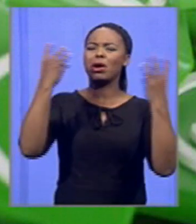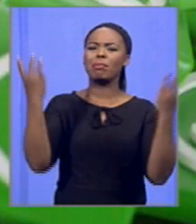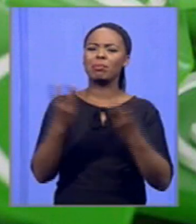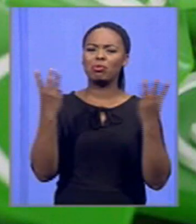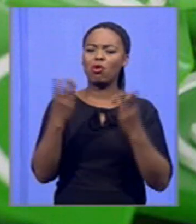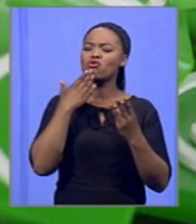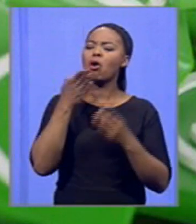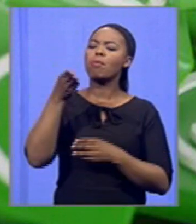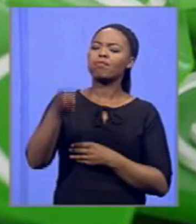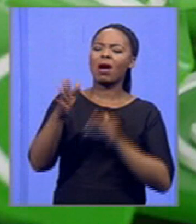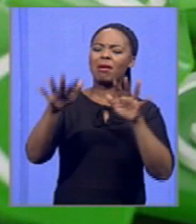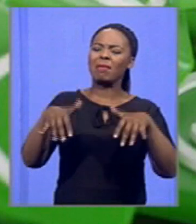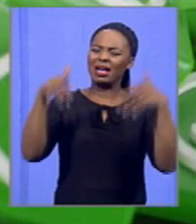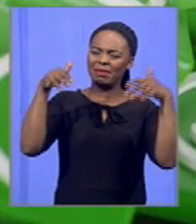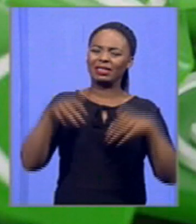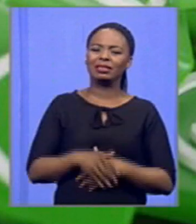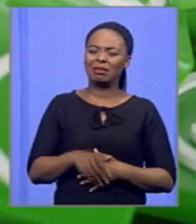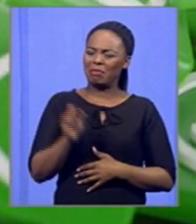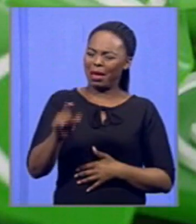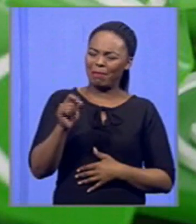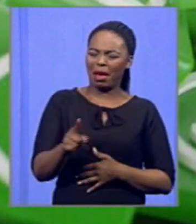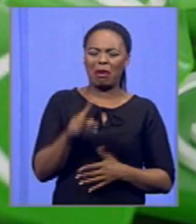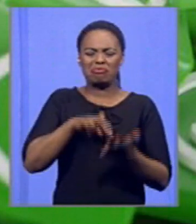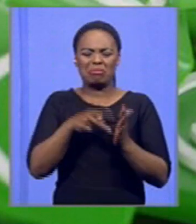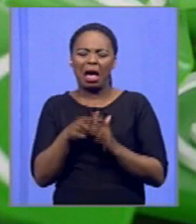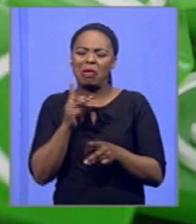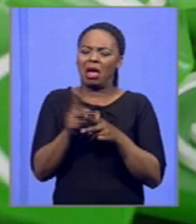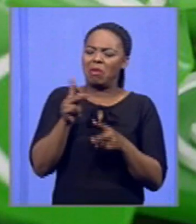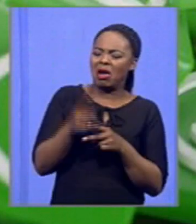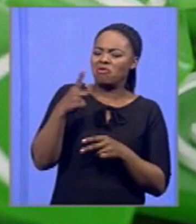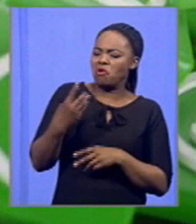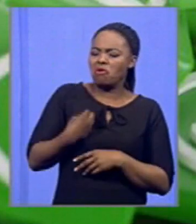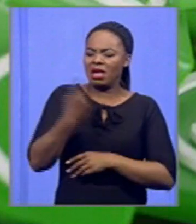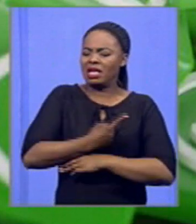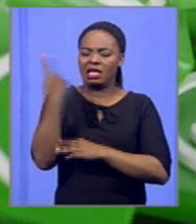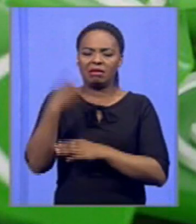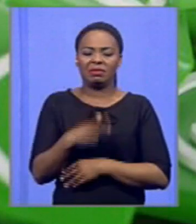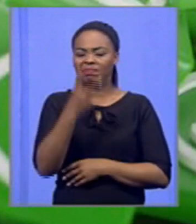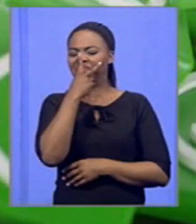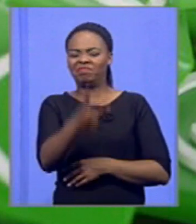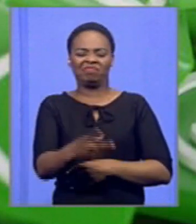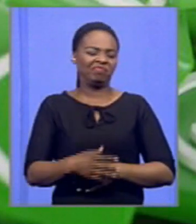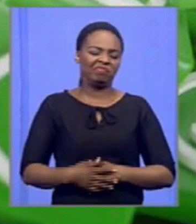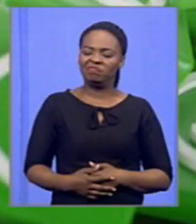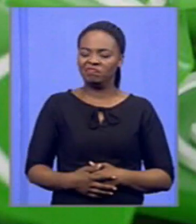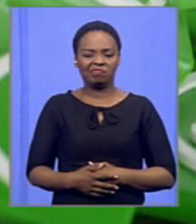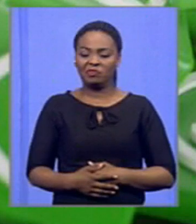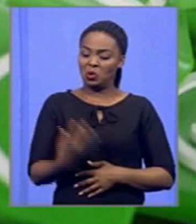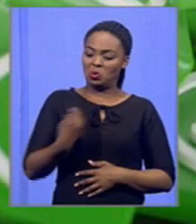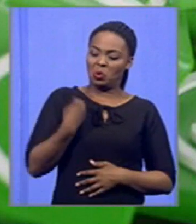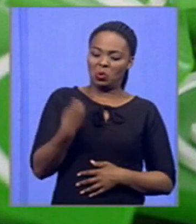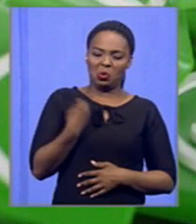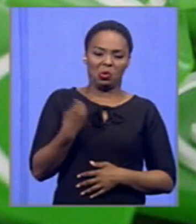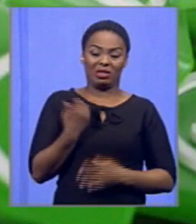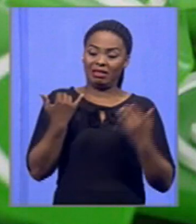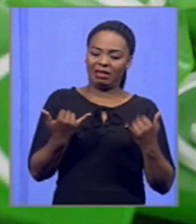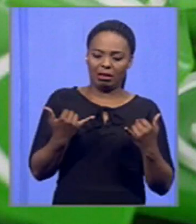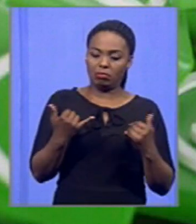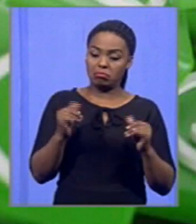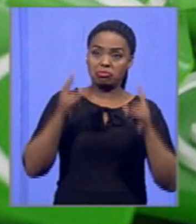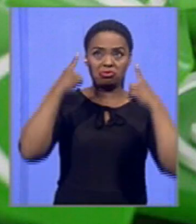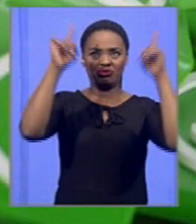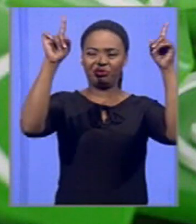ho parlamente ya rona. Ke ka ho ke reng ka nnete ha ke bone hona mo le go batjha ba ya teng mona naheng ya